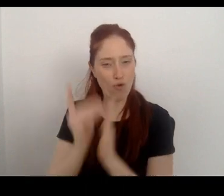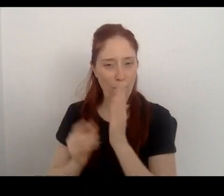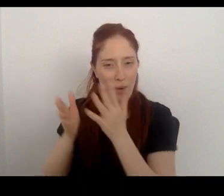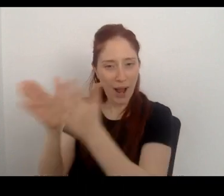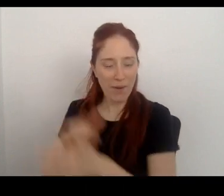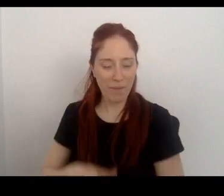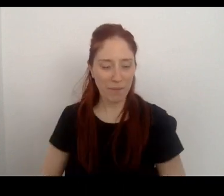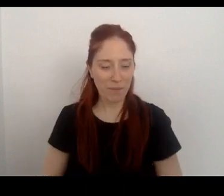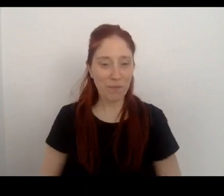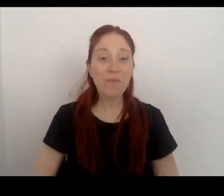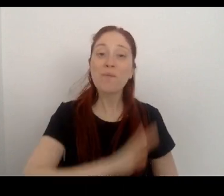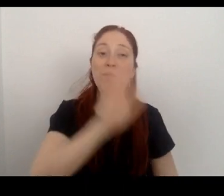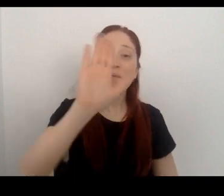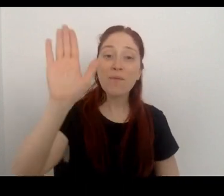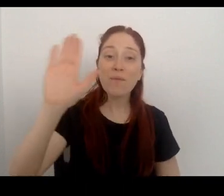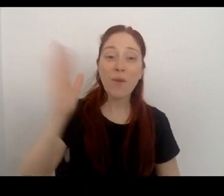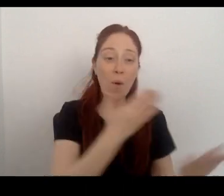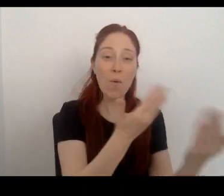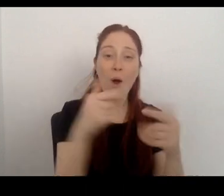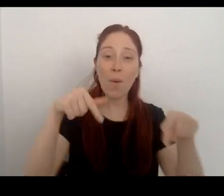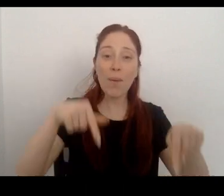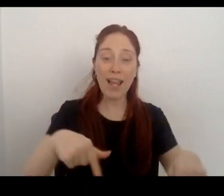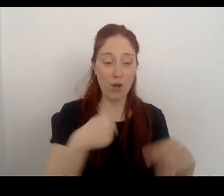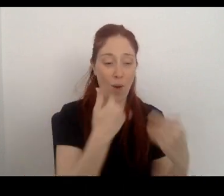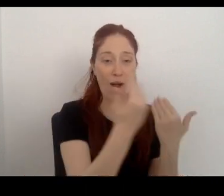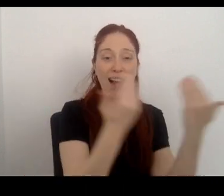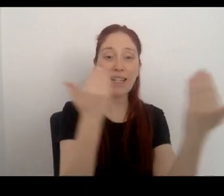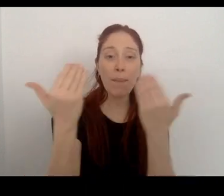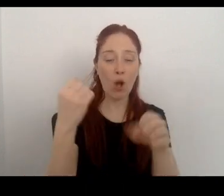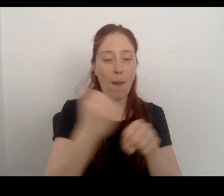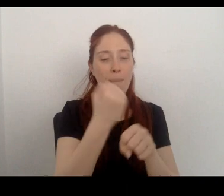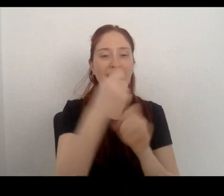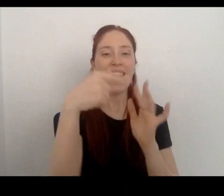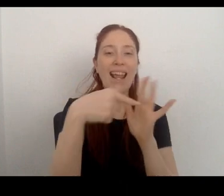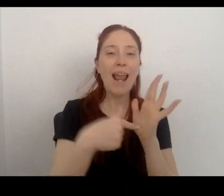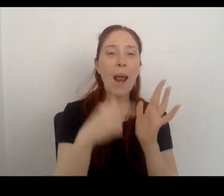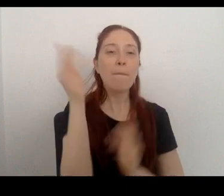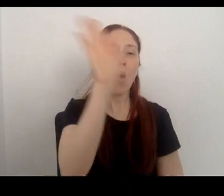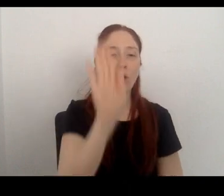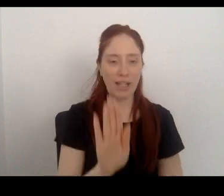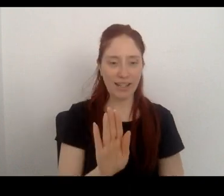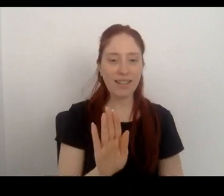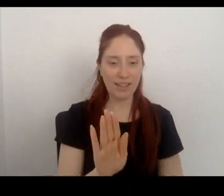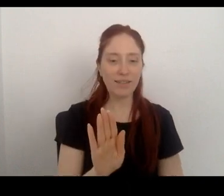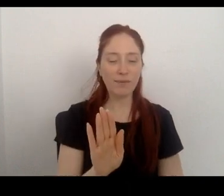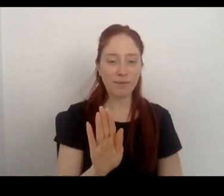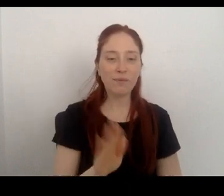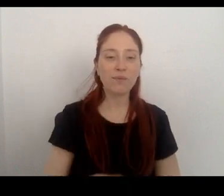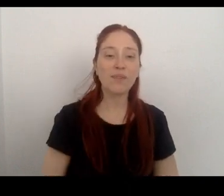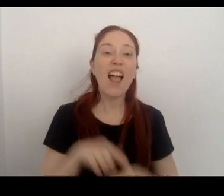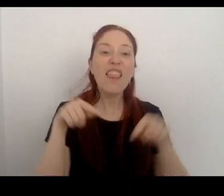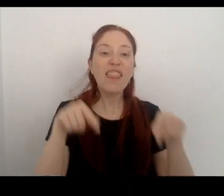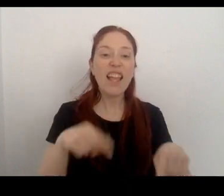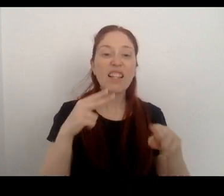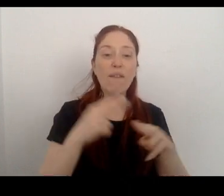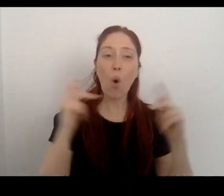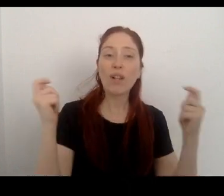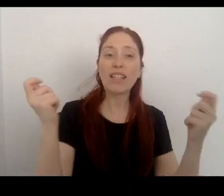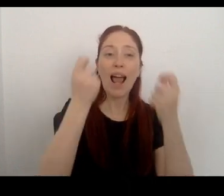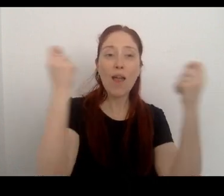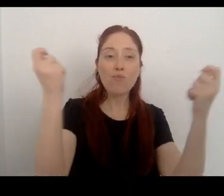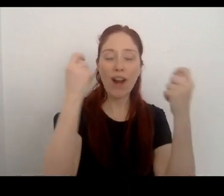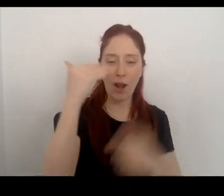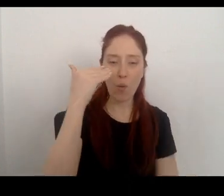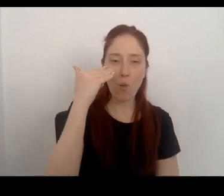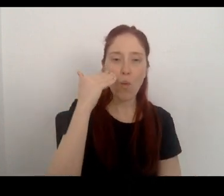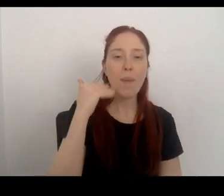of the gallery's Know My Name Gender Equity Initiative that celebrates women artists. My name is Deborah Hart, and